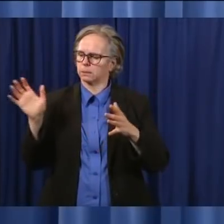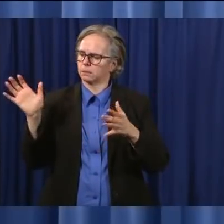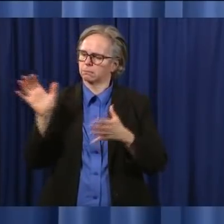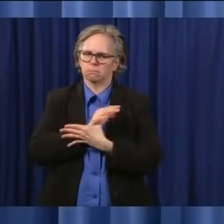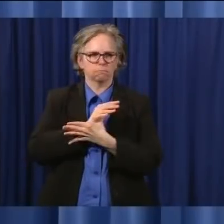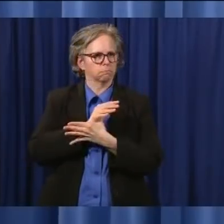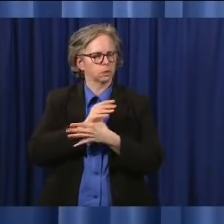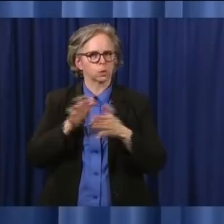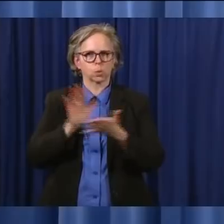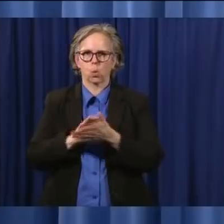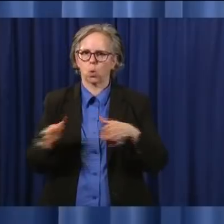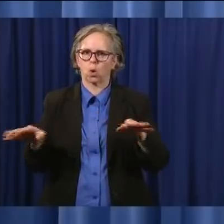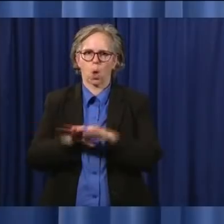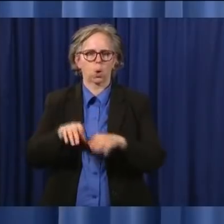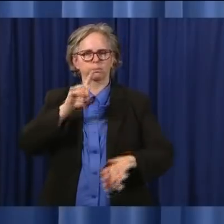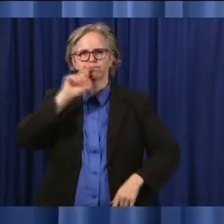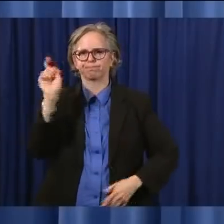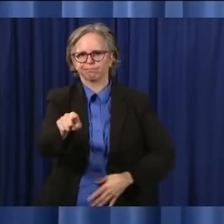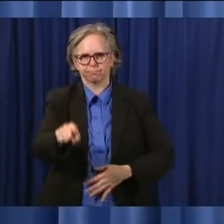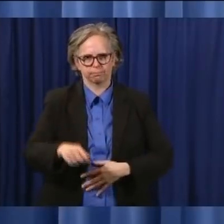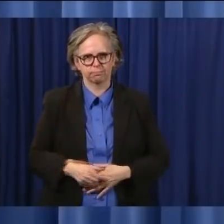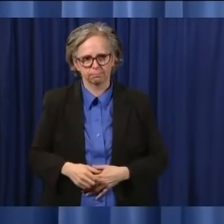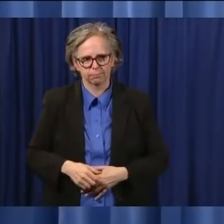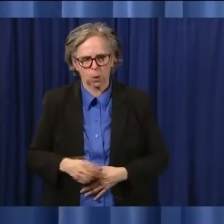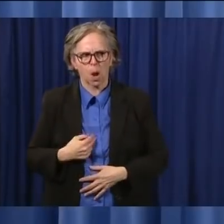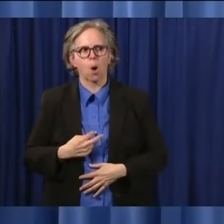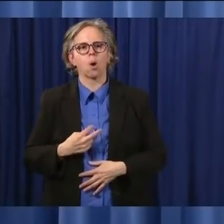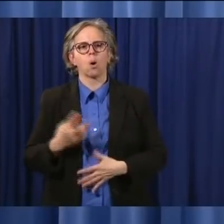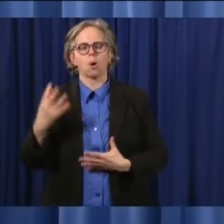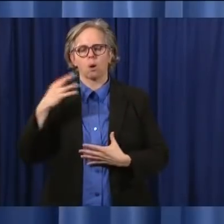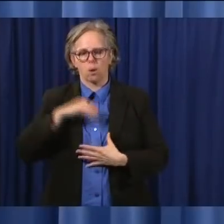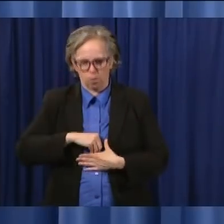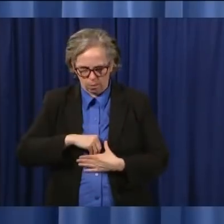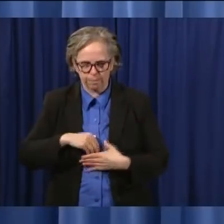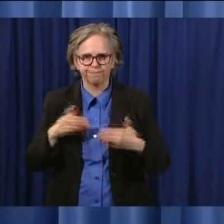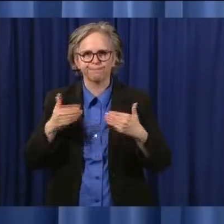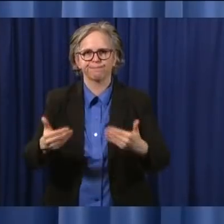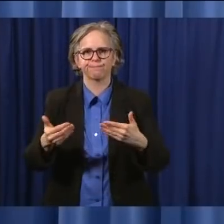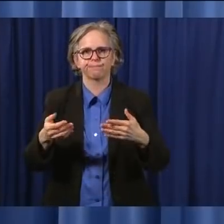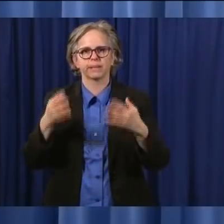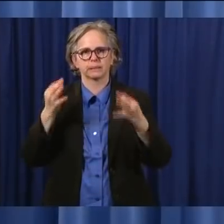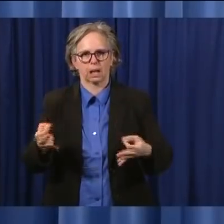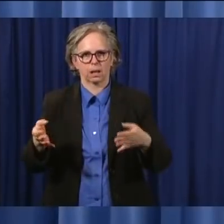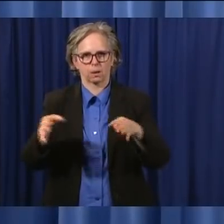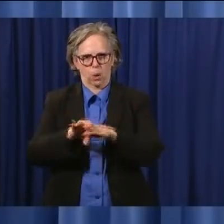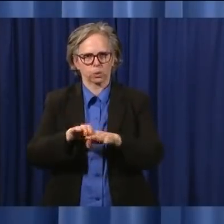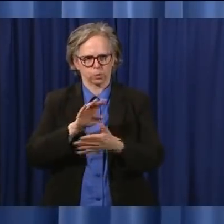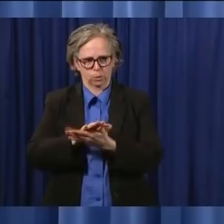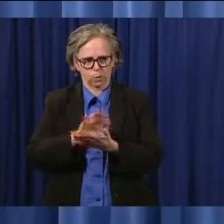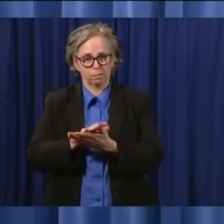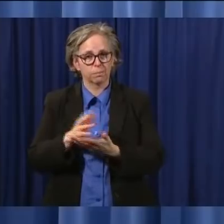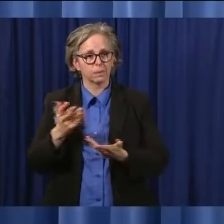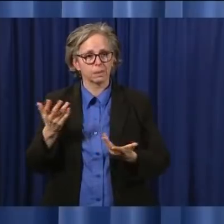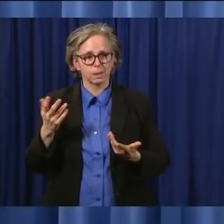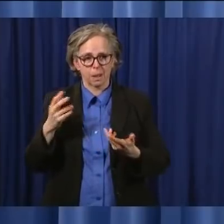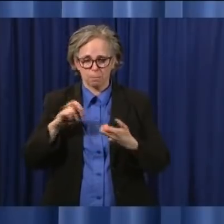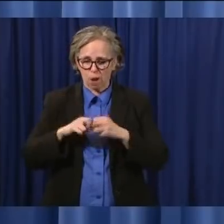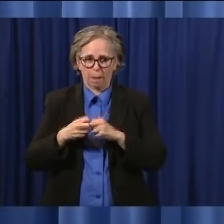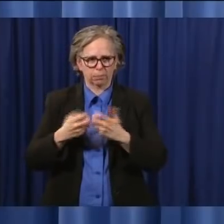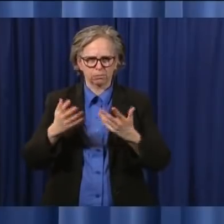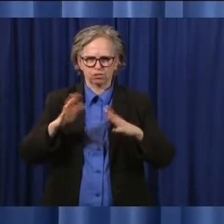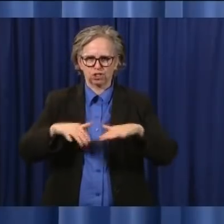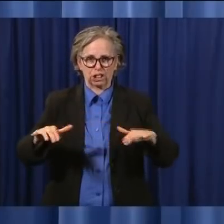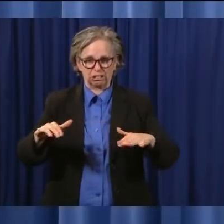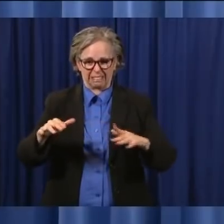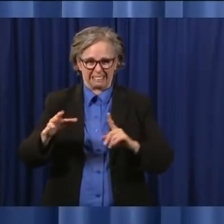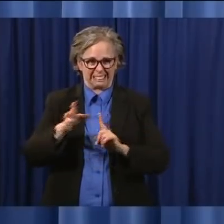is, again, not so much because you're concerned about the kids, although we're concerned about everybody. But what we've seen through this